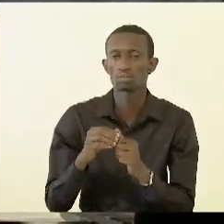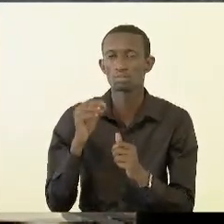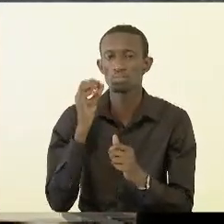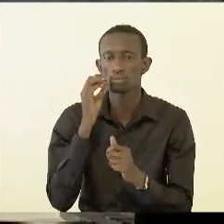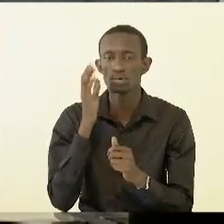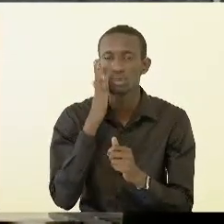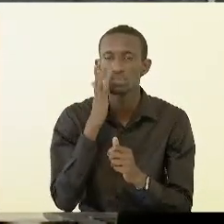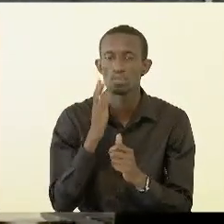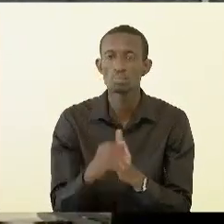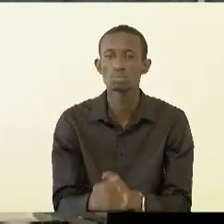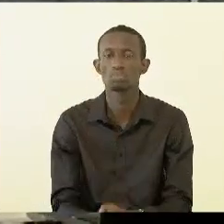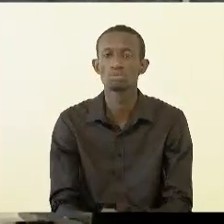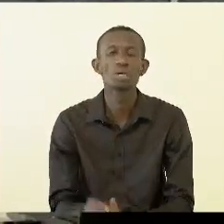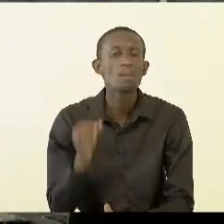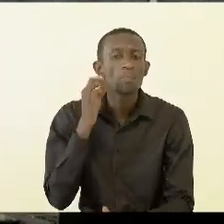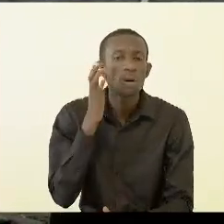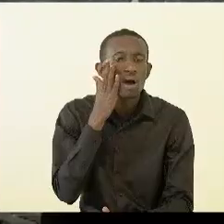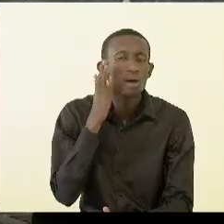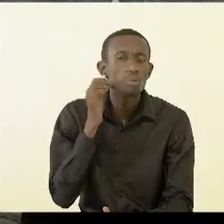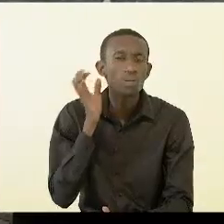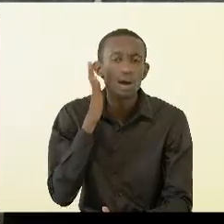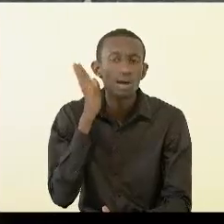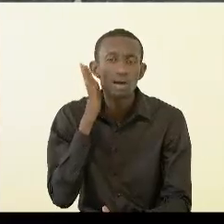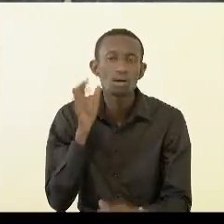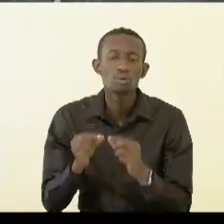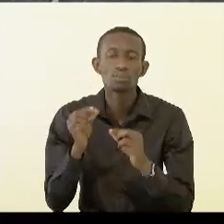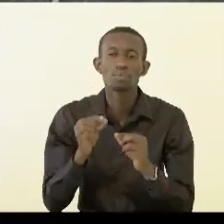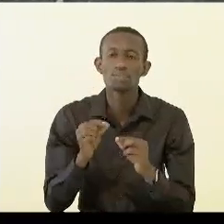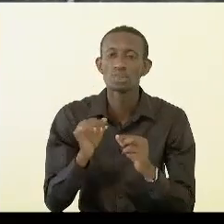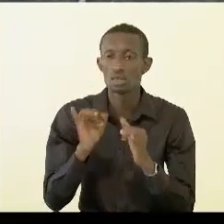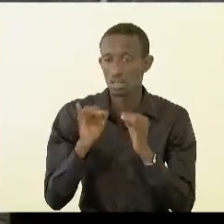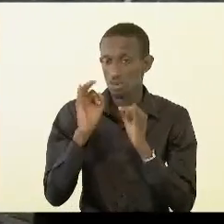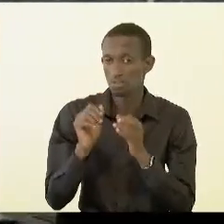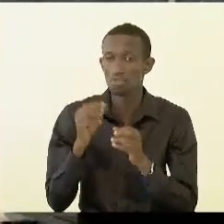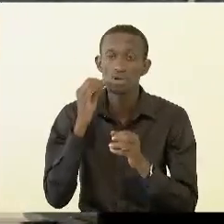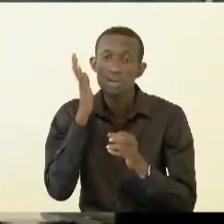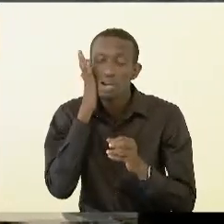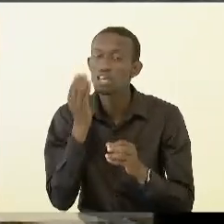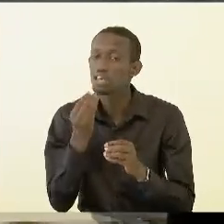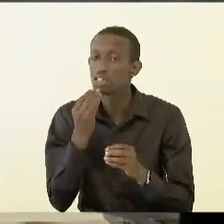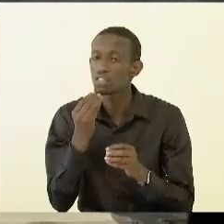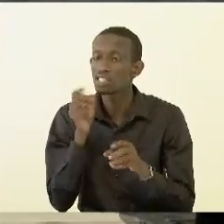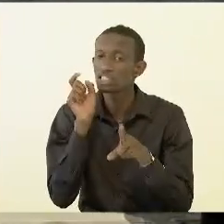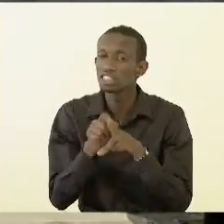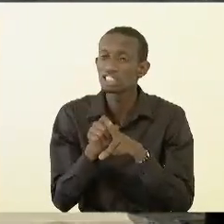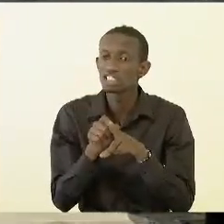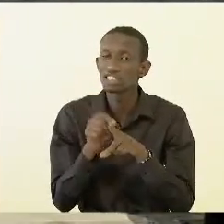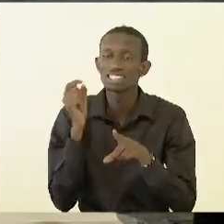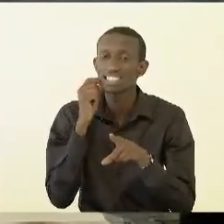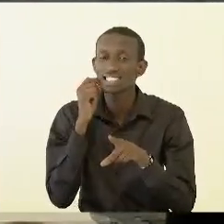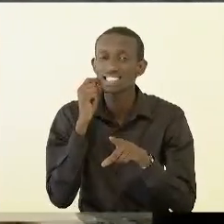to the beehives, because they may bite you. And once you are bitten by the bee, it injects you this